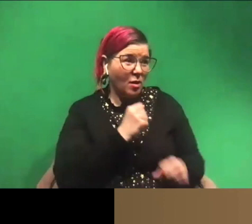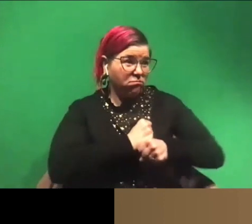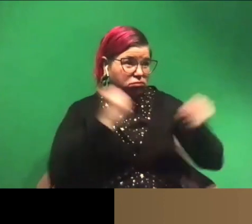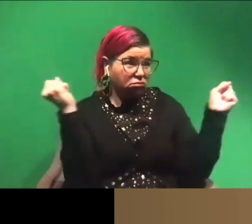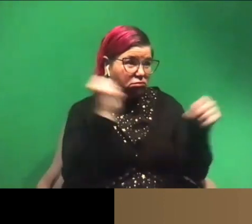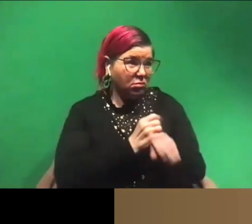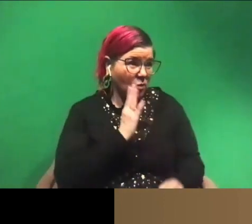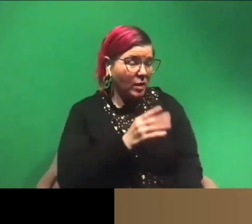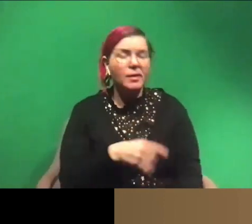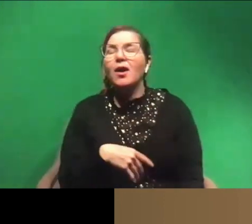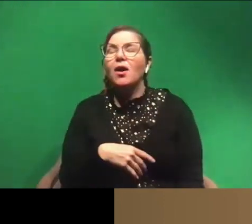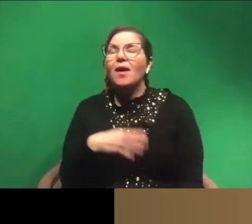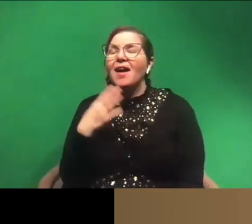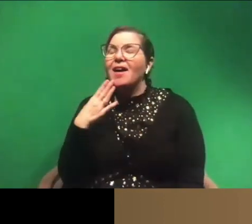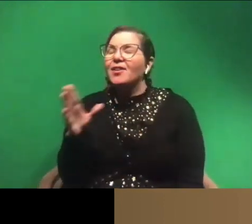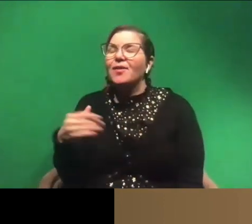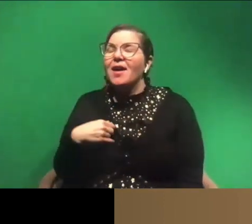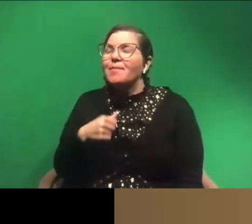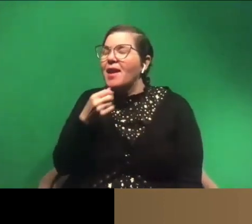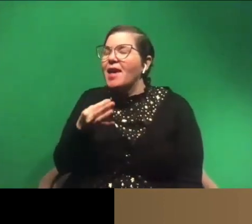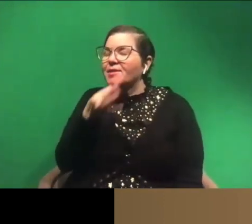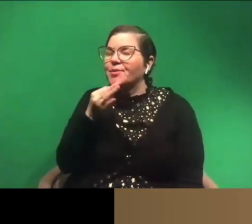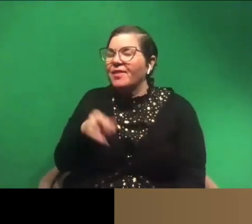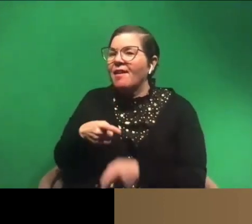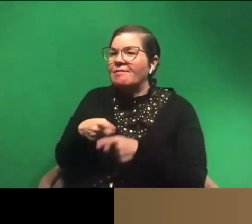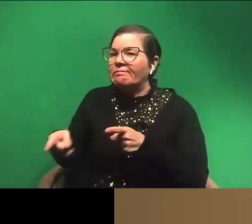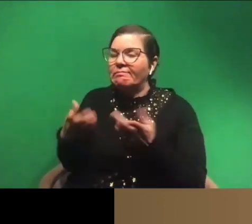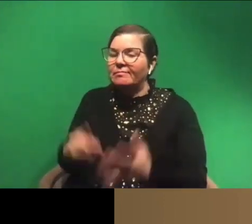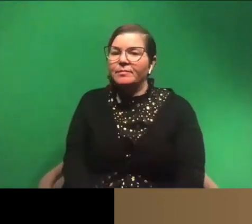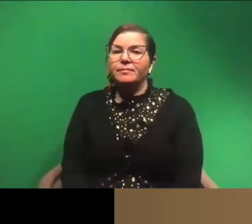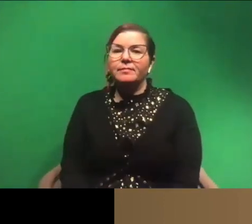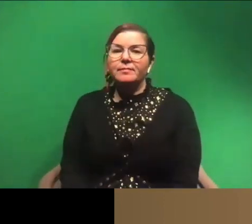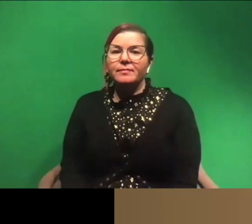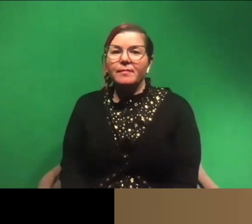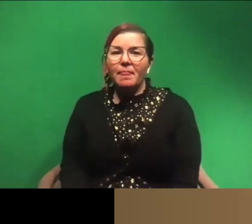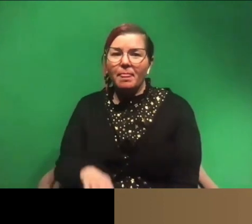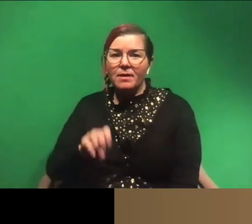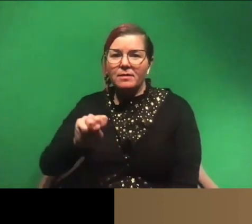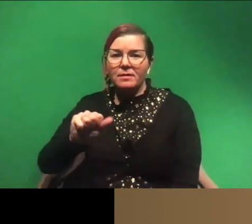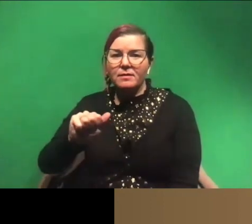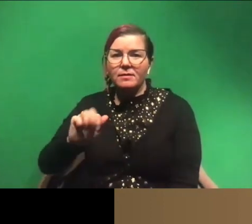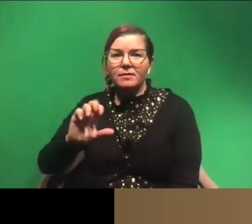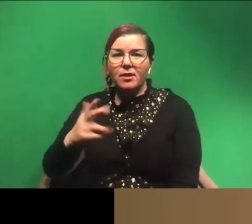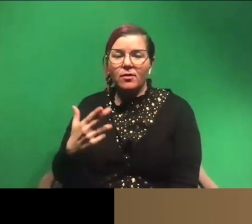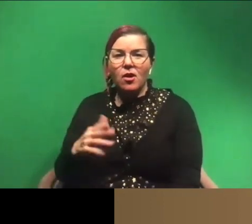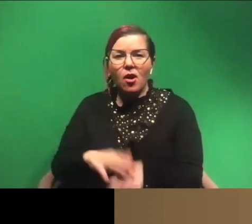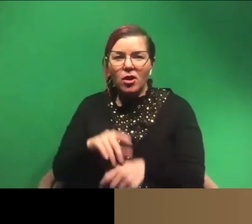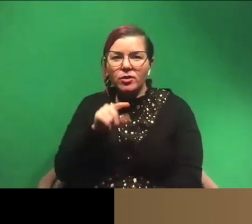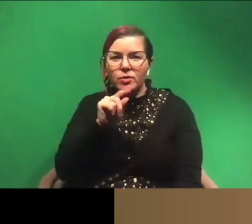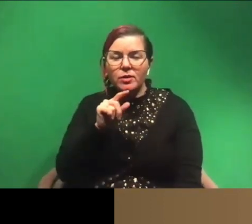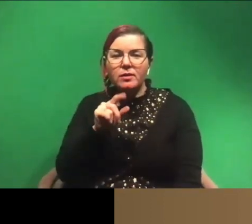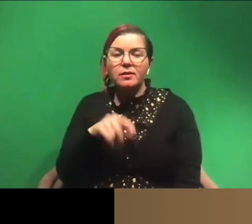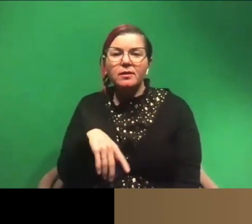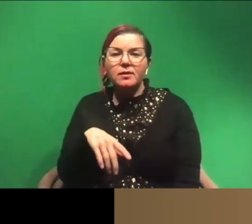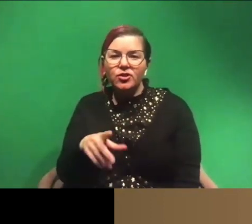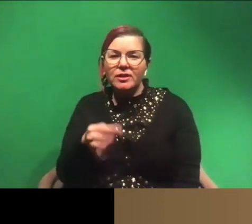I don't know. I'm not an expert in that. I think Sarah is on Twitter. Yeah, Serafina. So,